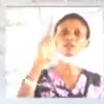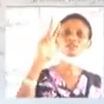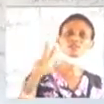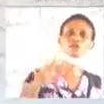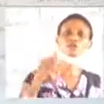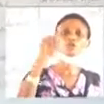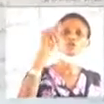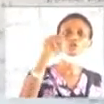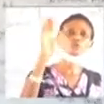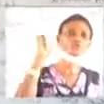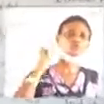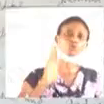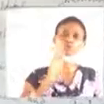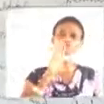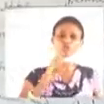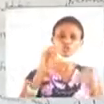should be encouraged.